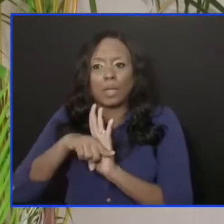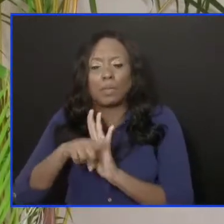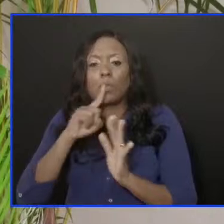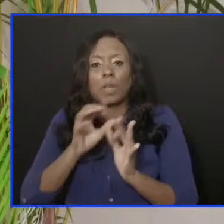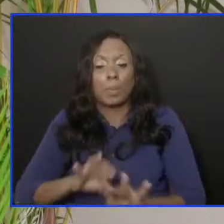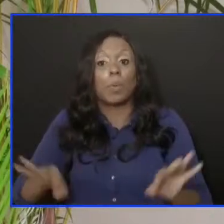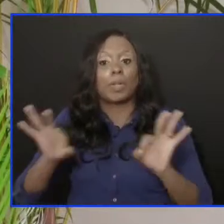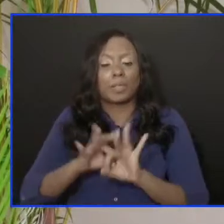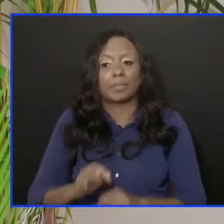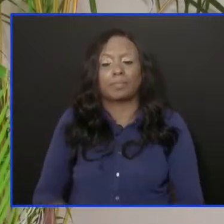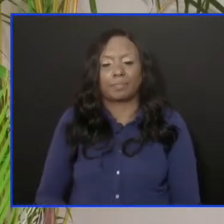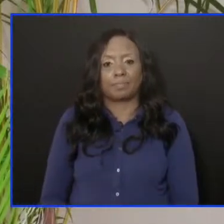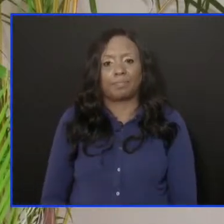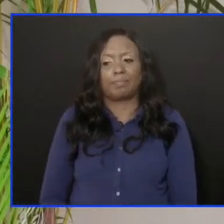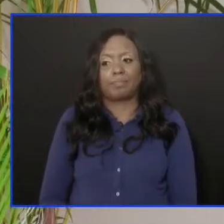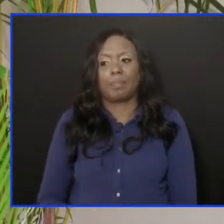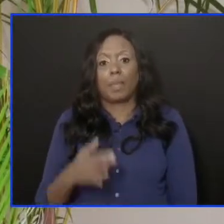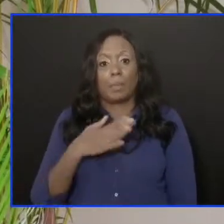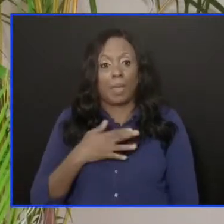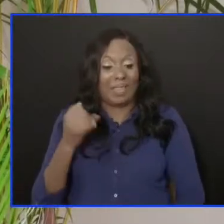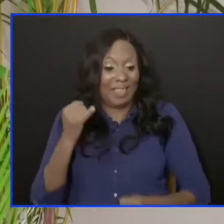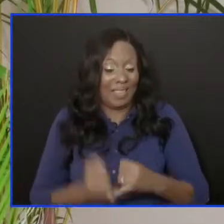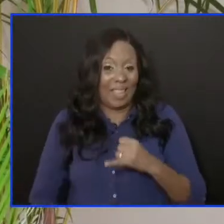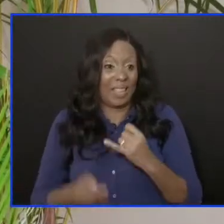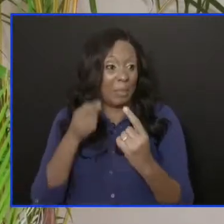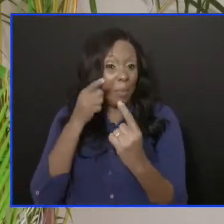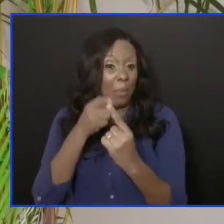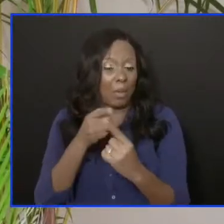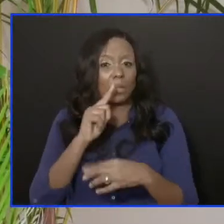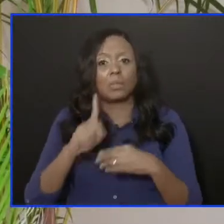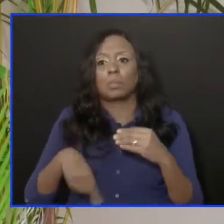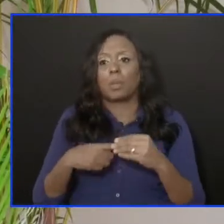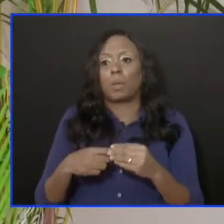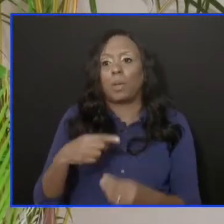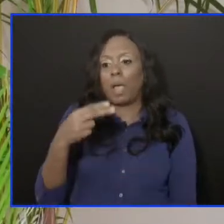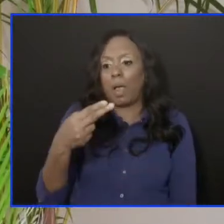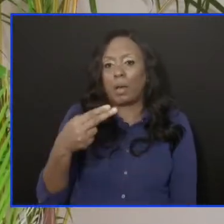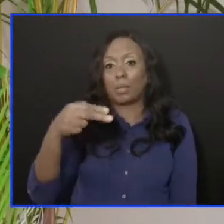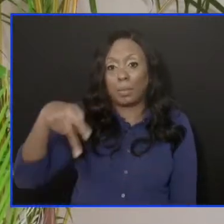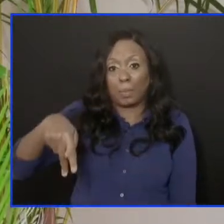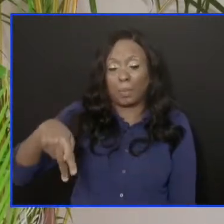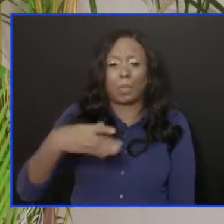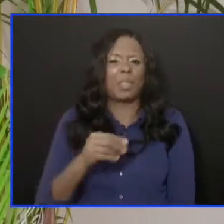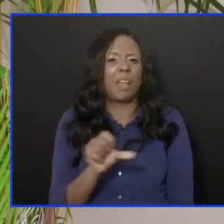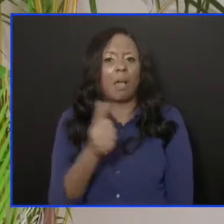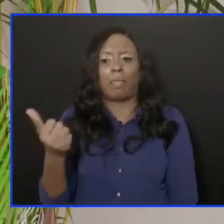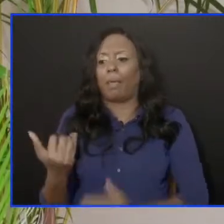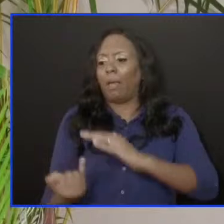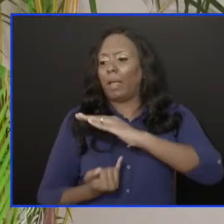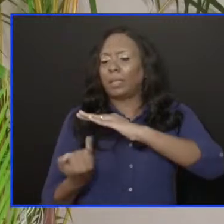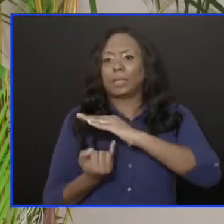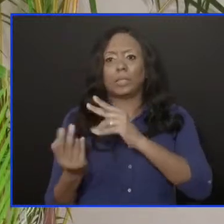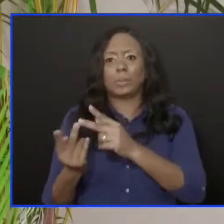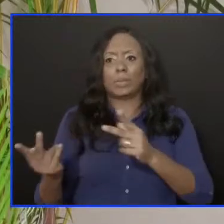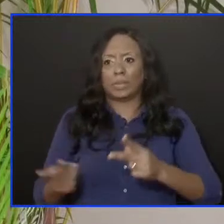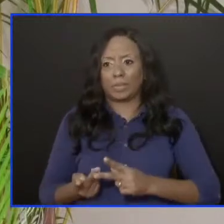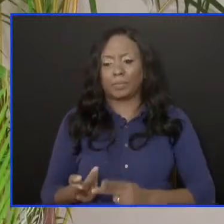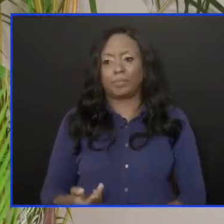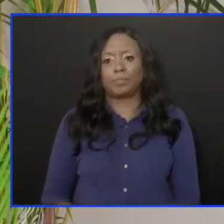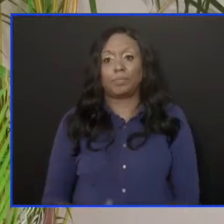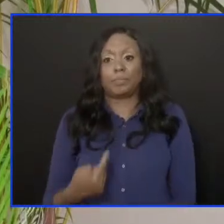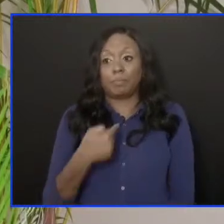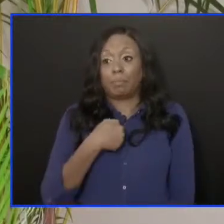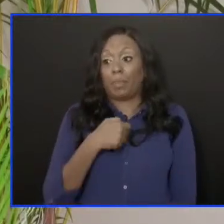My last point is to do with the Harrison's Point and the other isolation facilities. I went